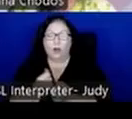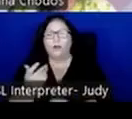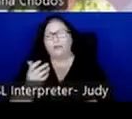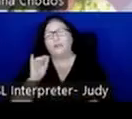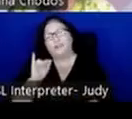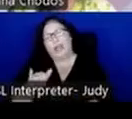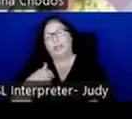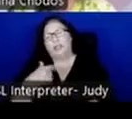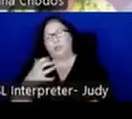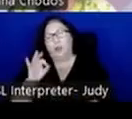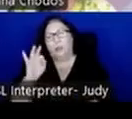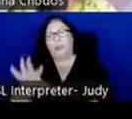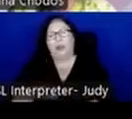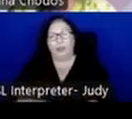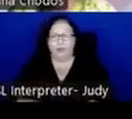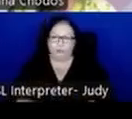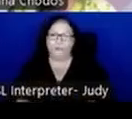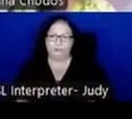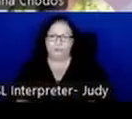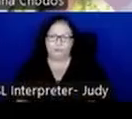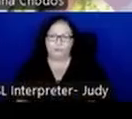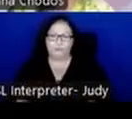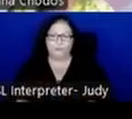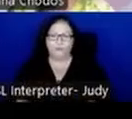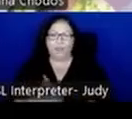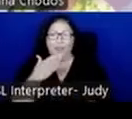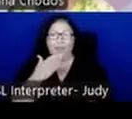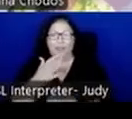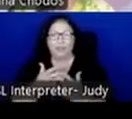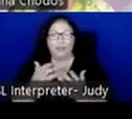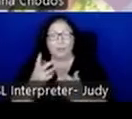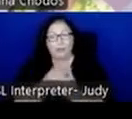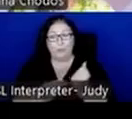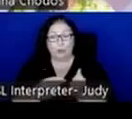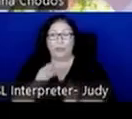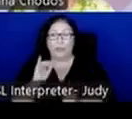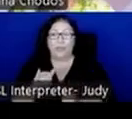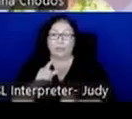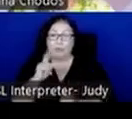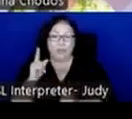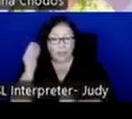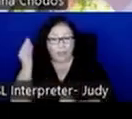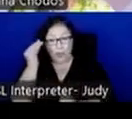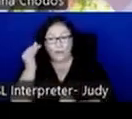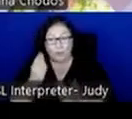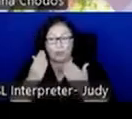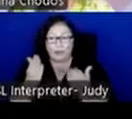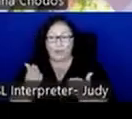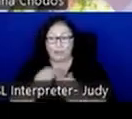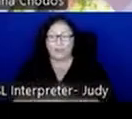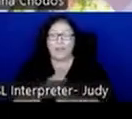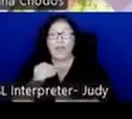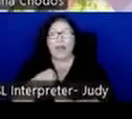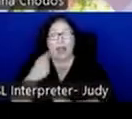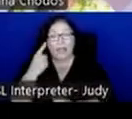Thank you so much to you both. Those are some really thoughtful recommendations. And I think we can just take the next couple minutes here for